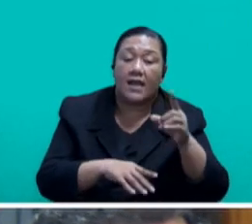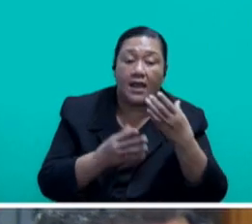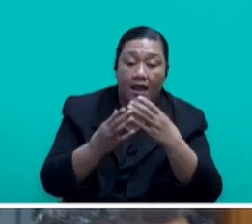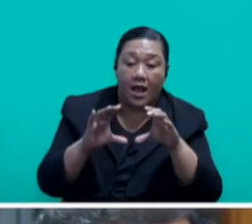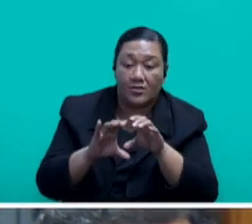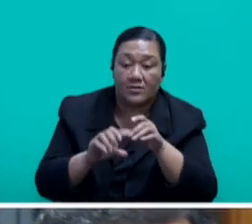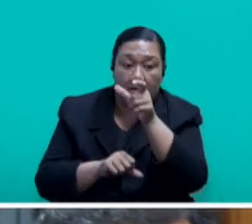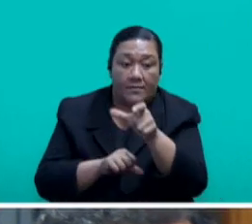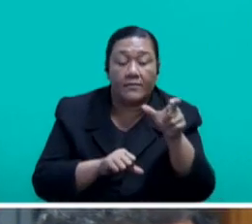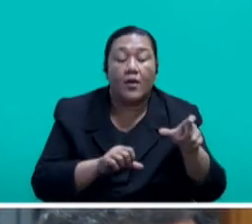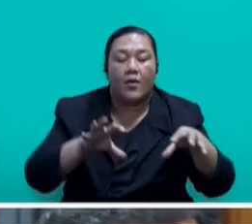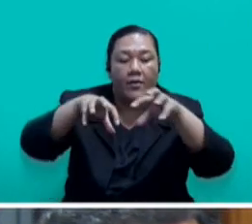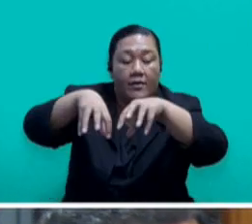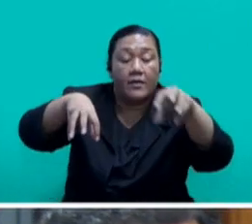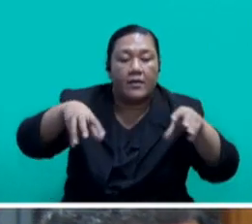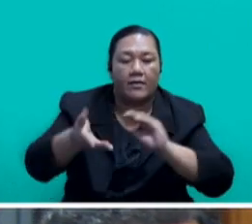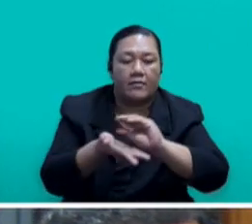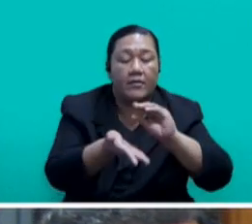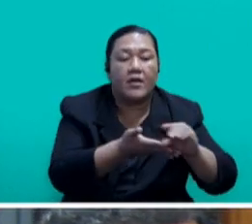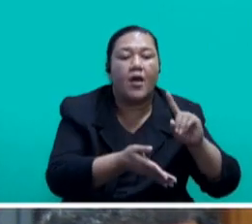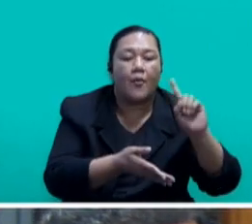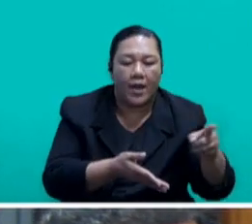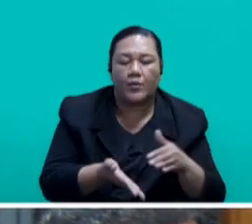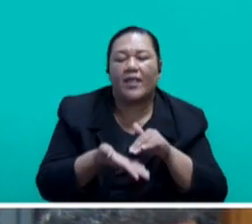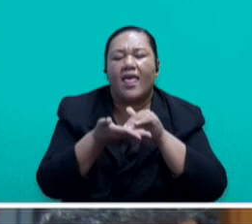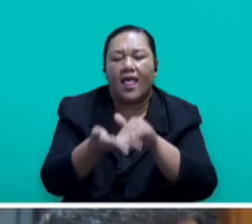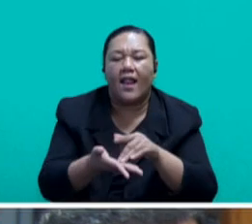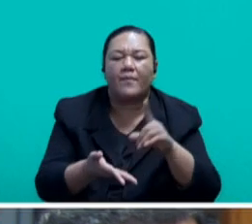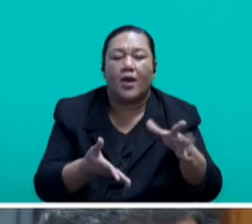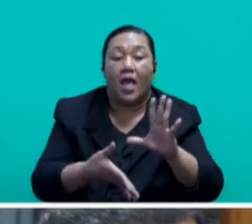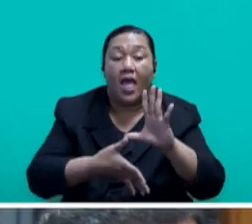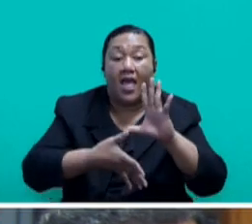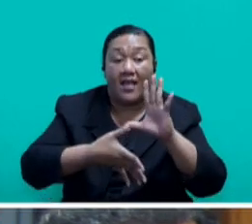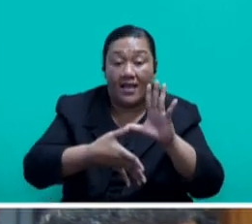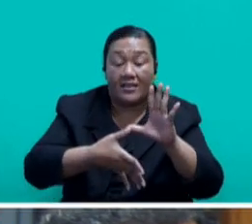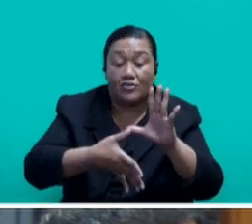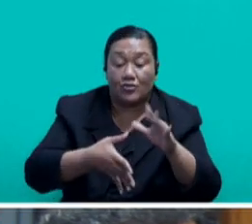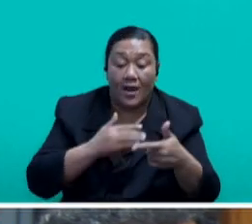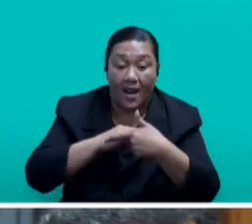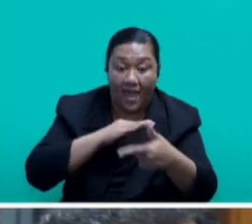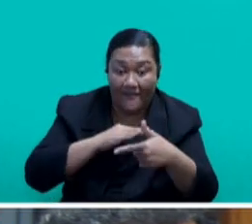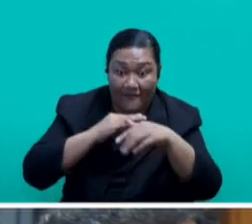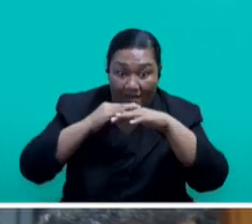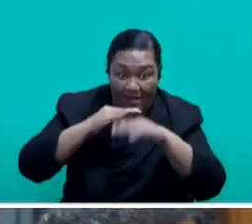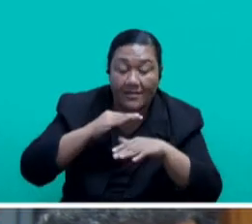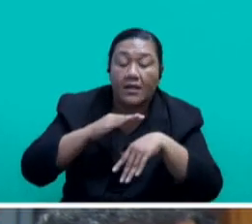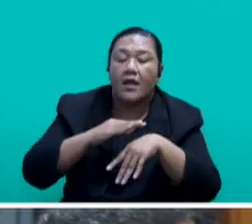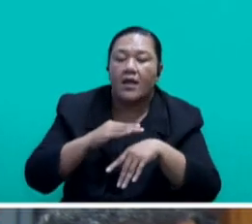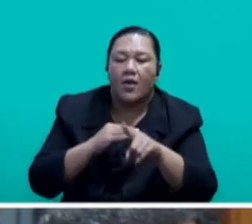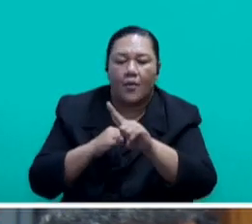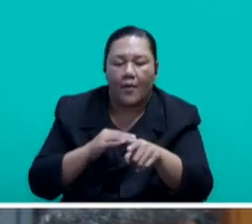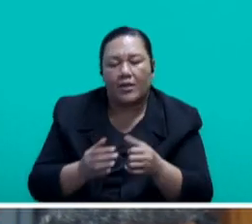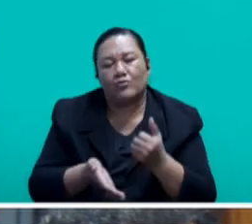government and people at the grassroots level, as divisional advisory council members play a pivotal role in